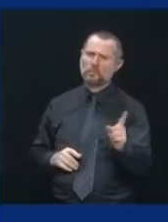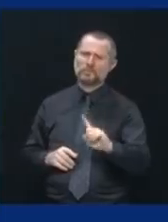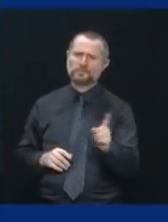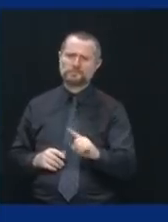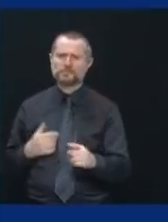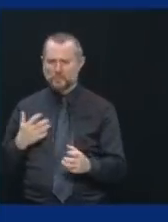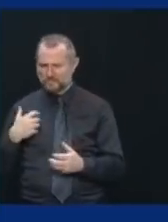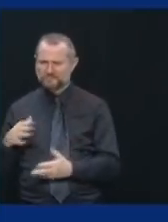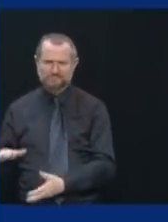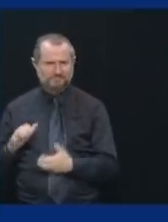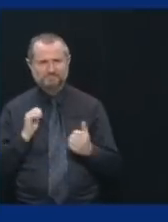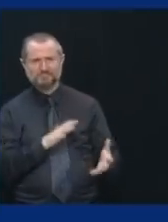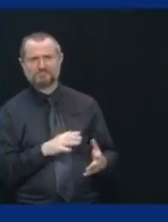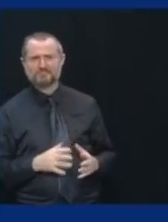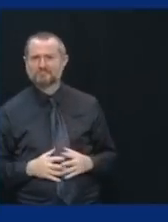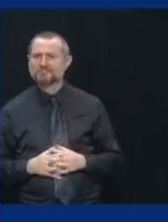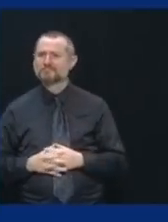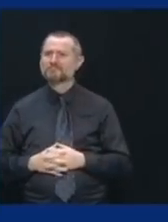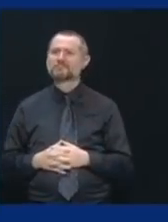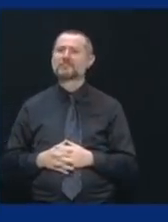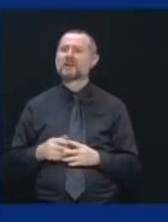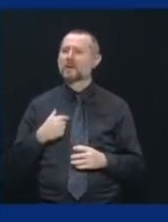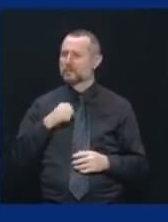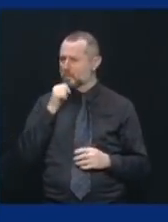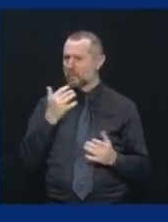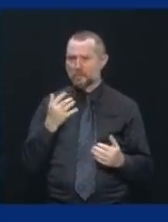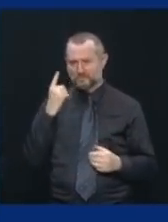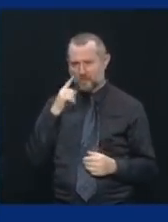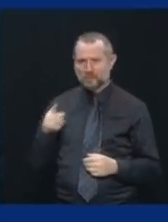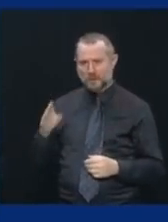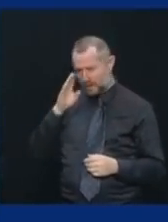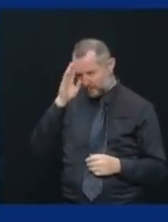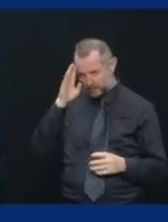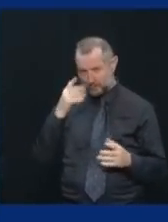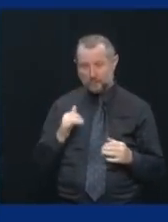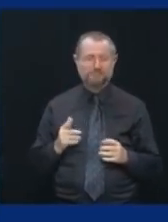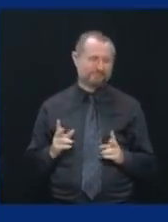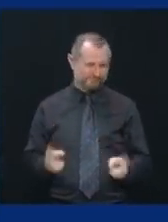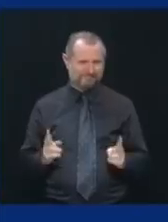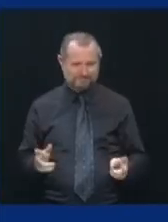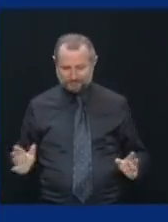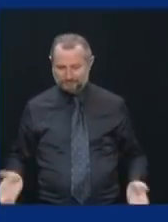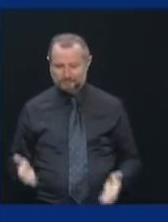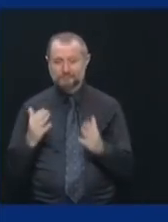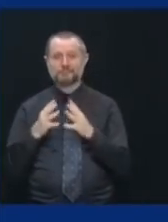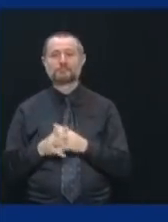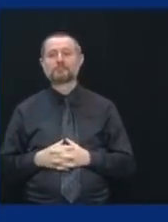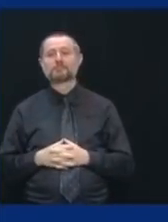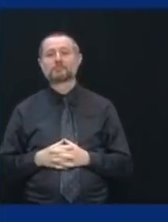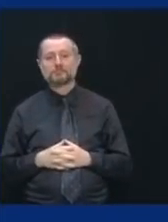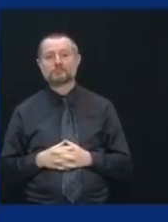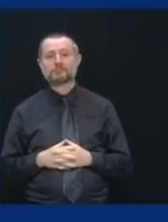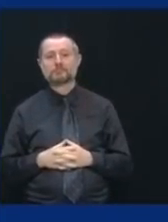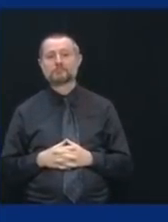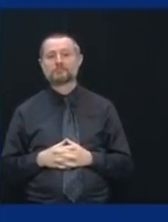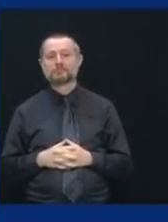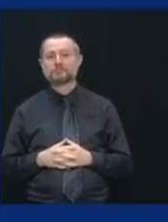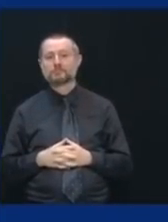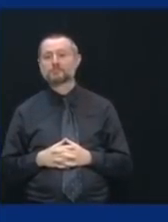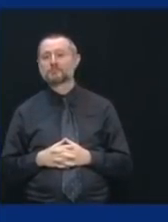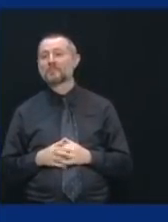for hospitals to get past the declination rate. So